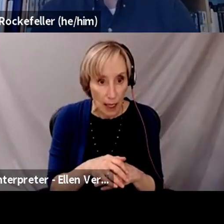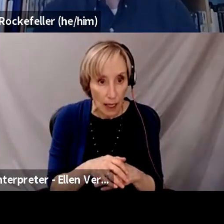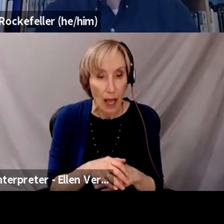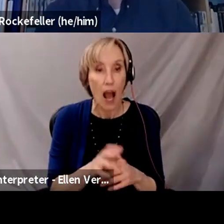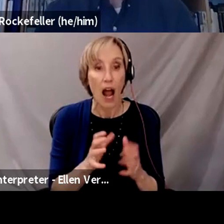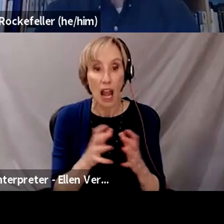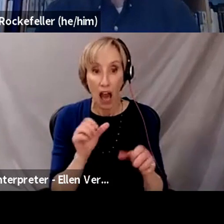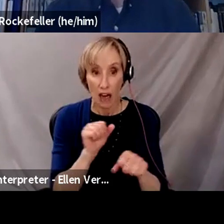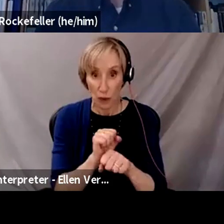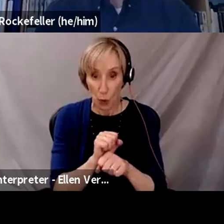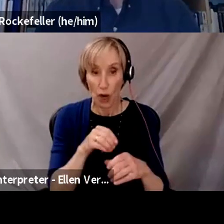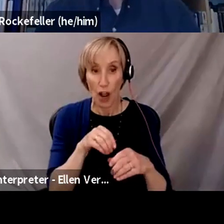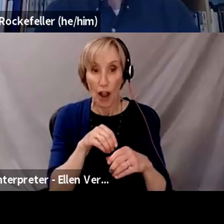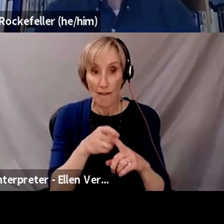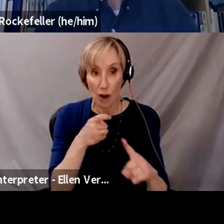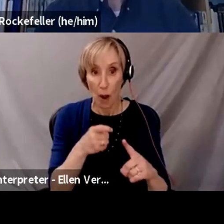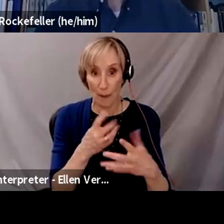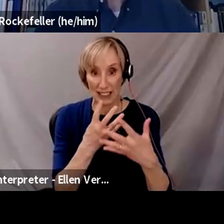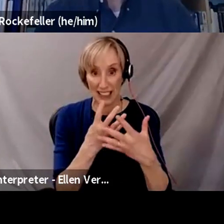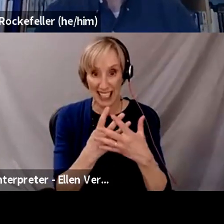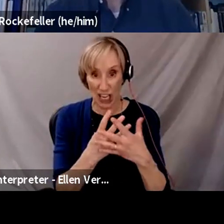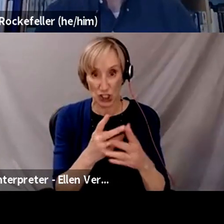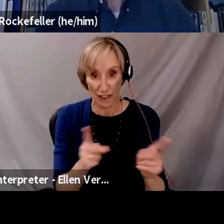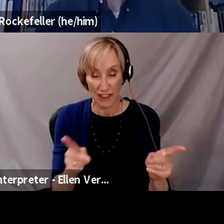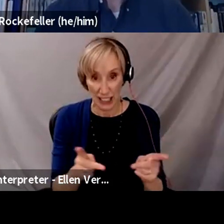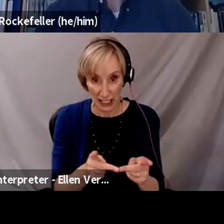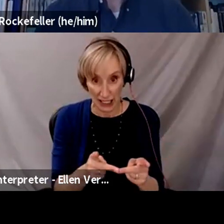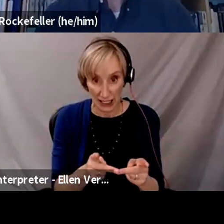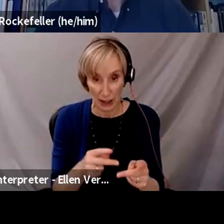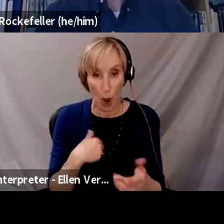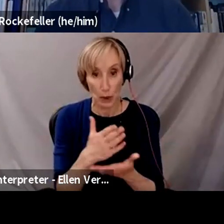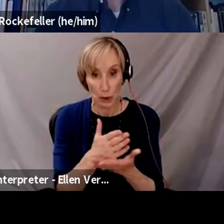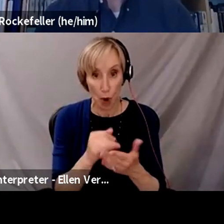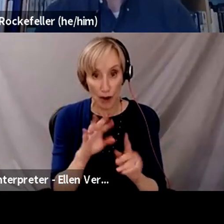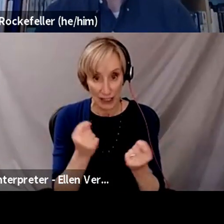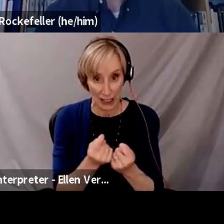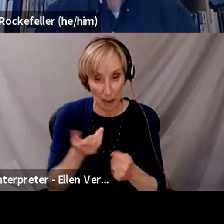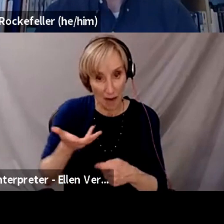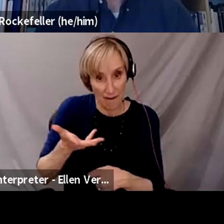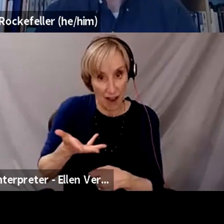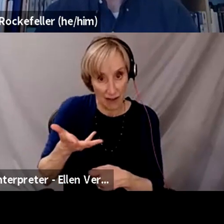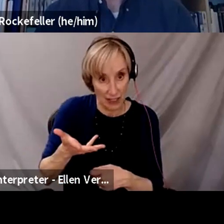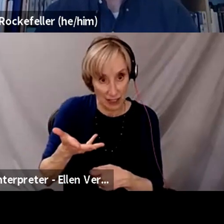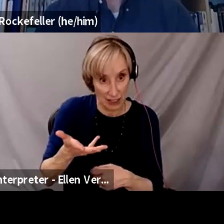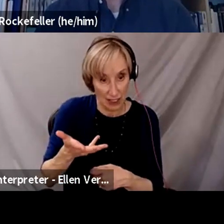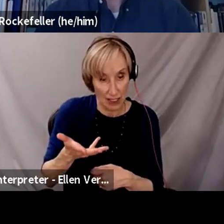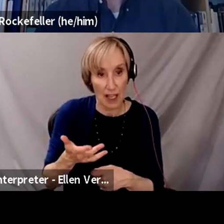facilities. Now, I was part of a team of 5 people with 5 intelligence specialists, which